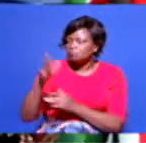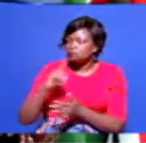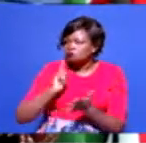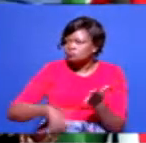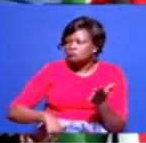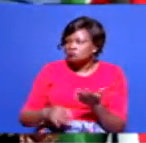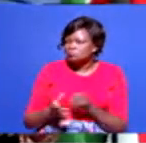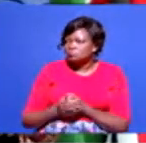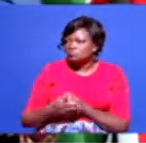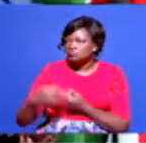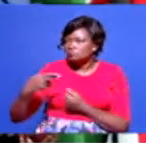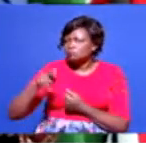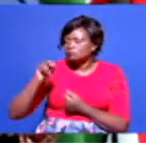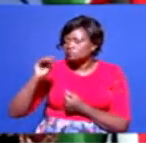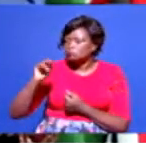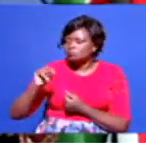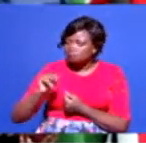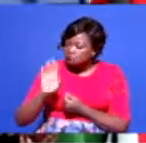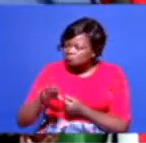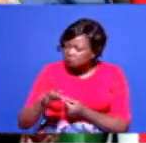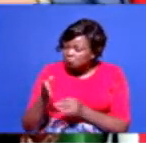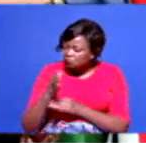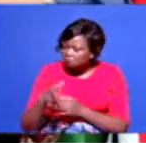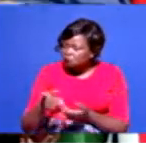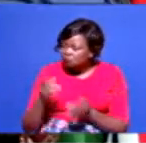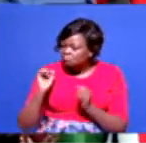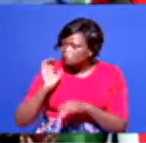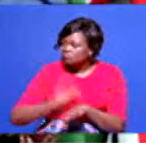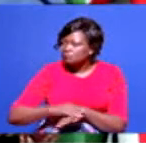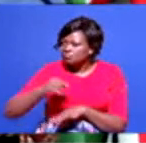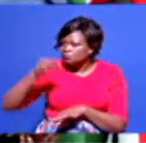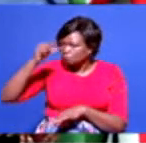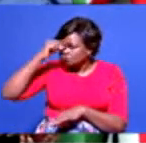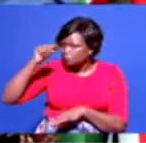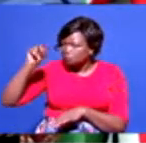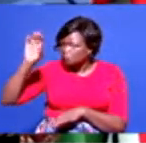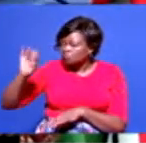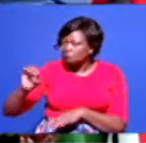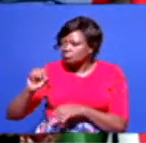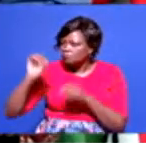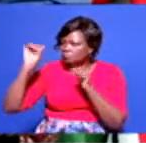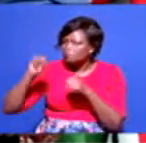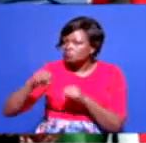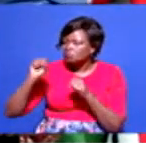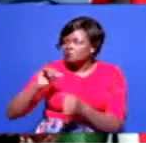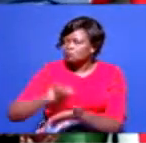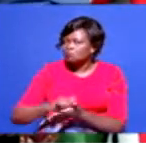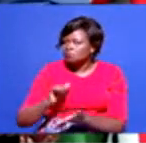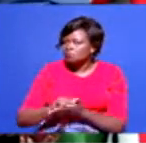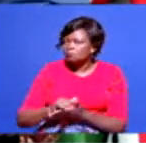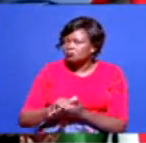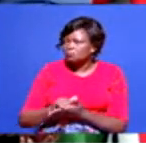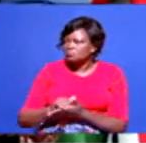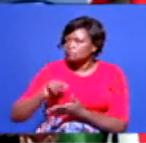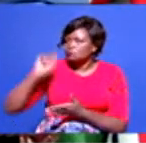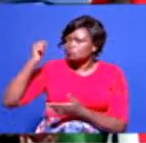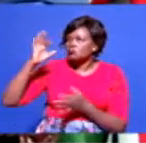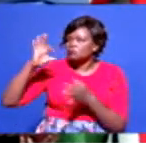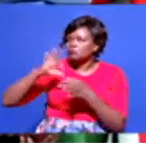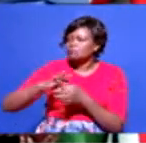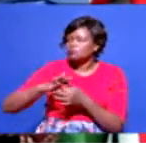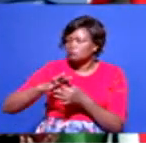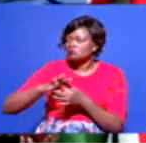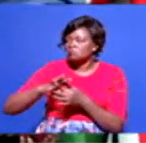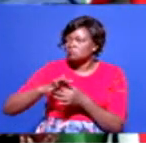Hussein, how do we get the government of UAE to agree for Kenya to connect its fiber optic cable